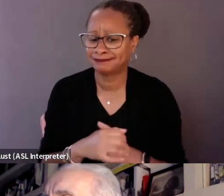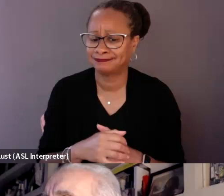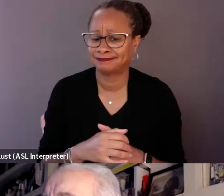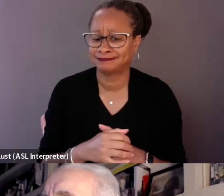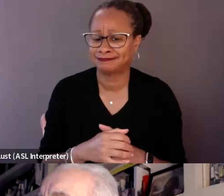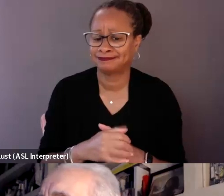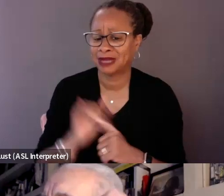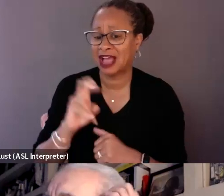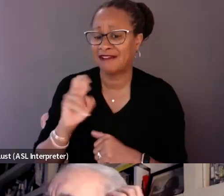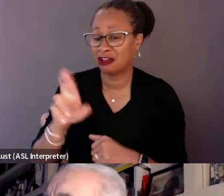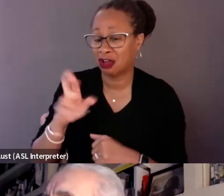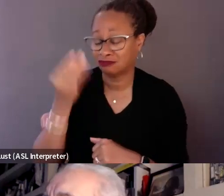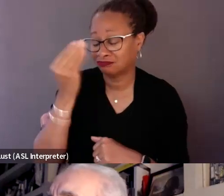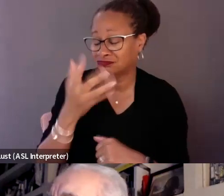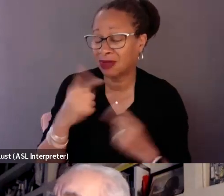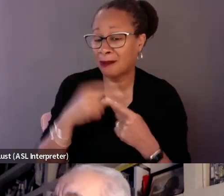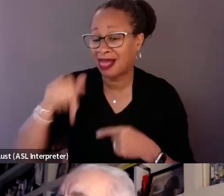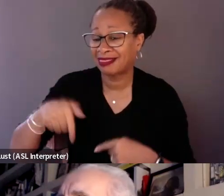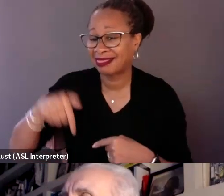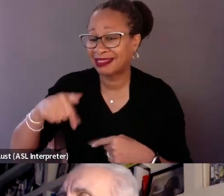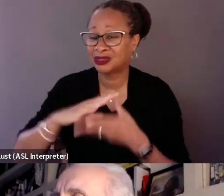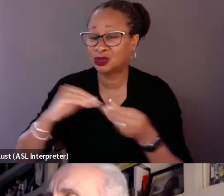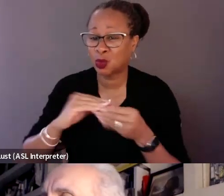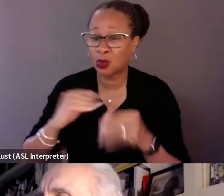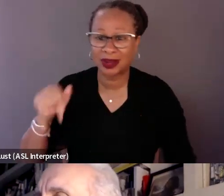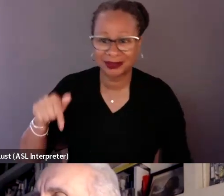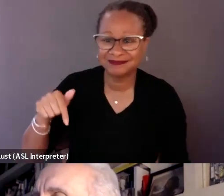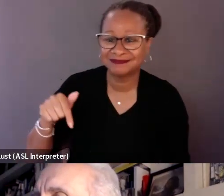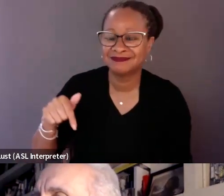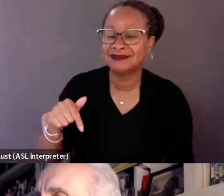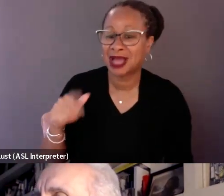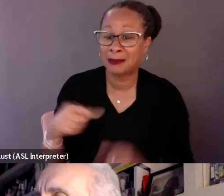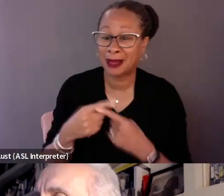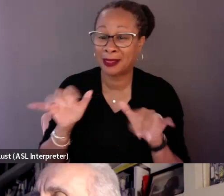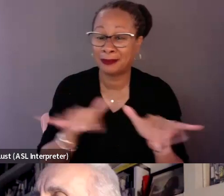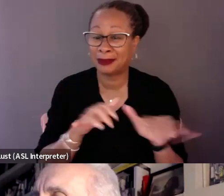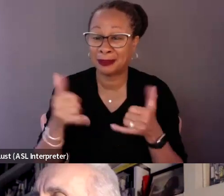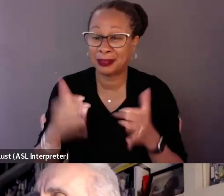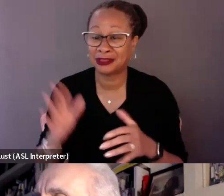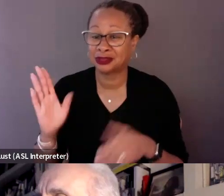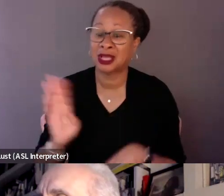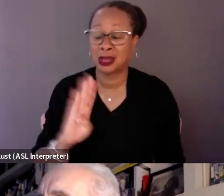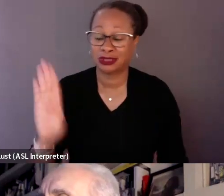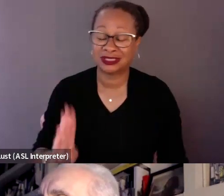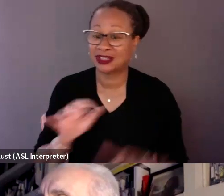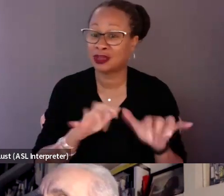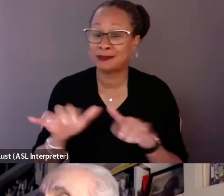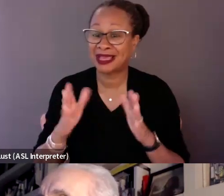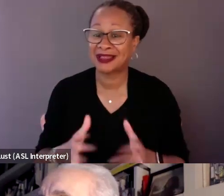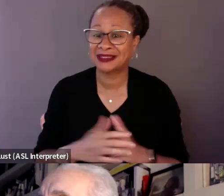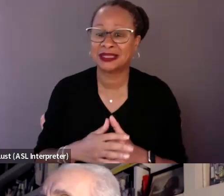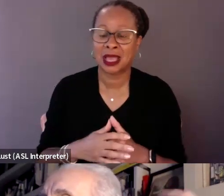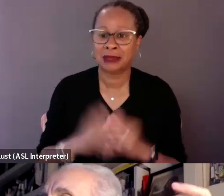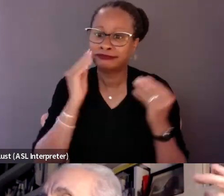Javier about this, the story of this Brazilian pianist, and I keep him